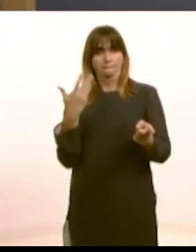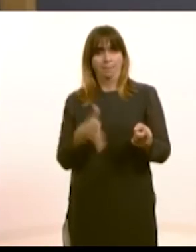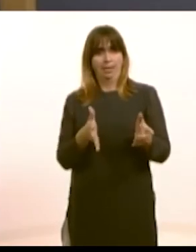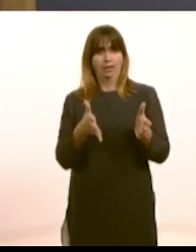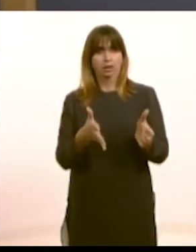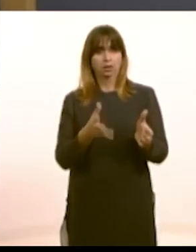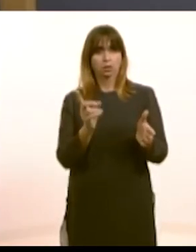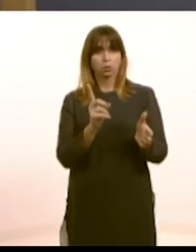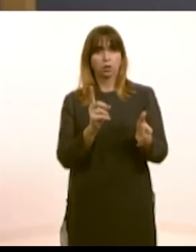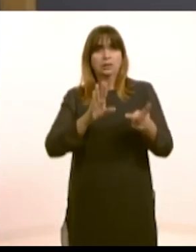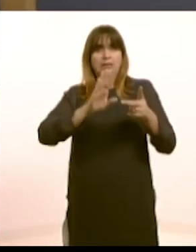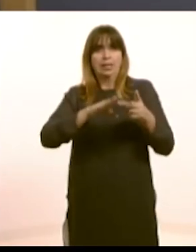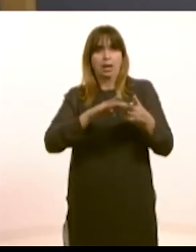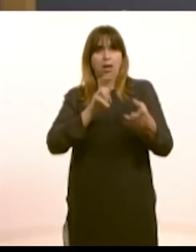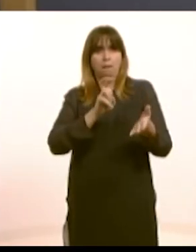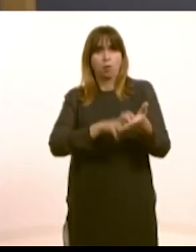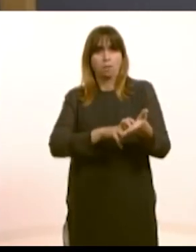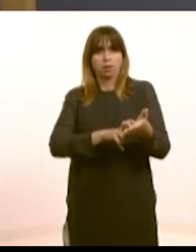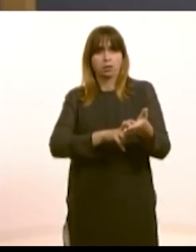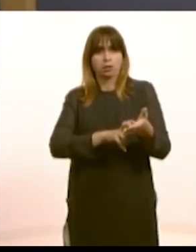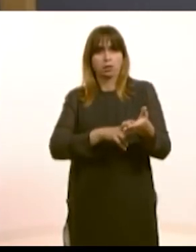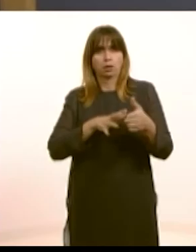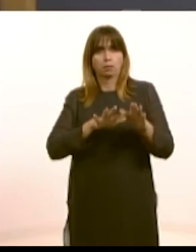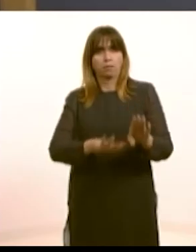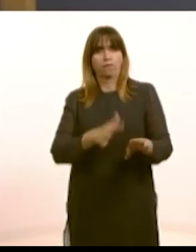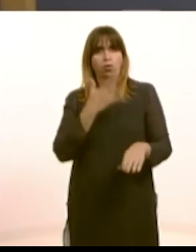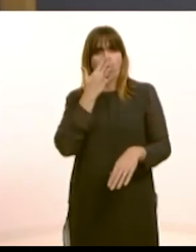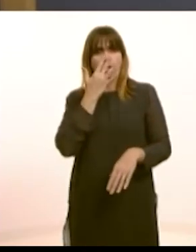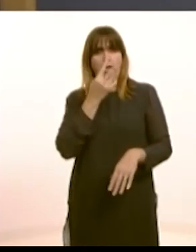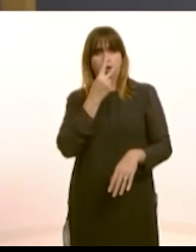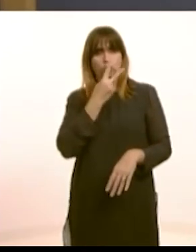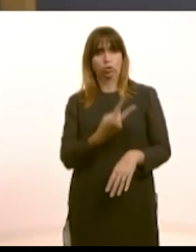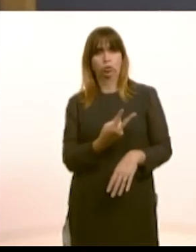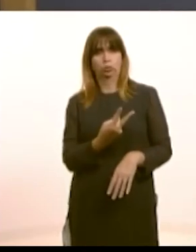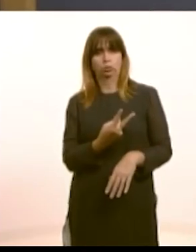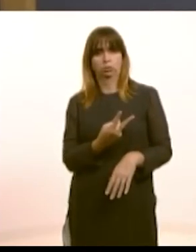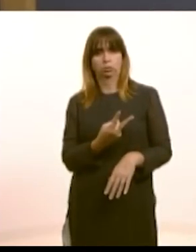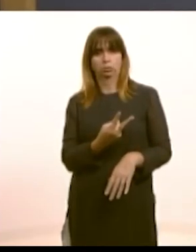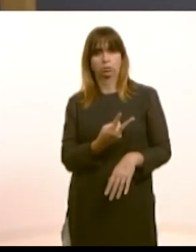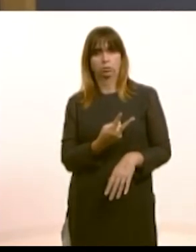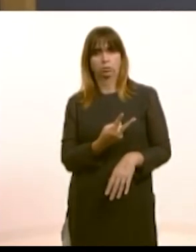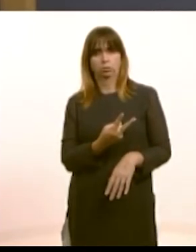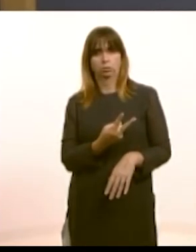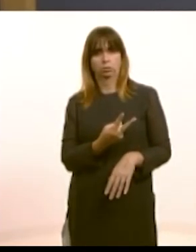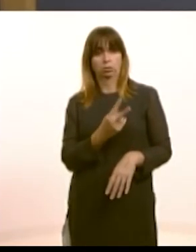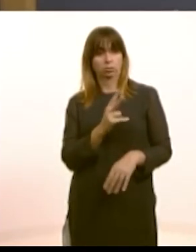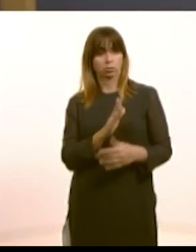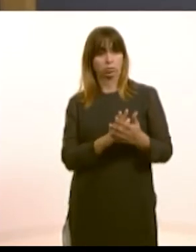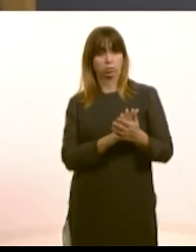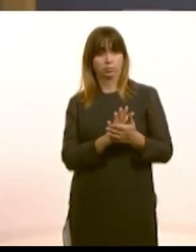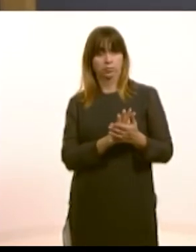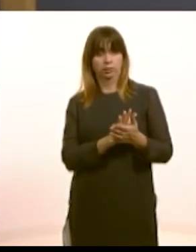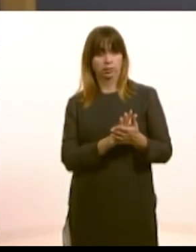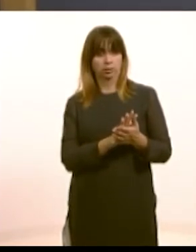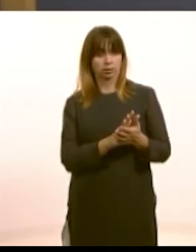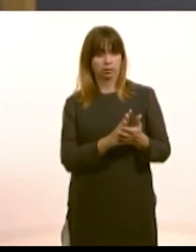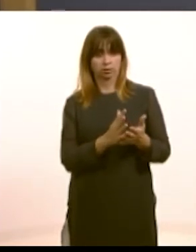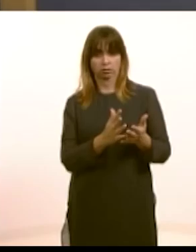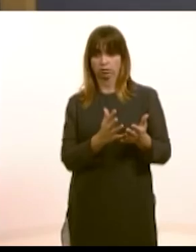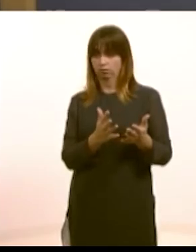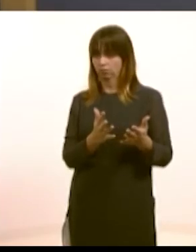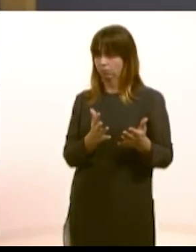given a crucial second appointment by their second birthday. And that is